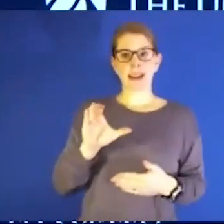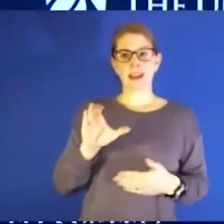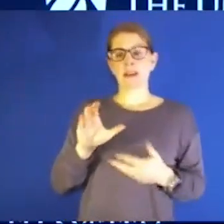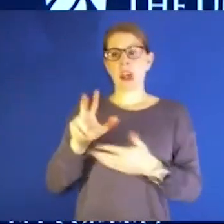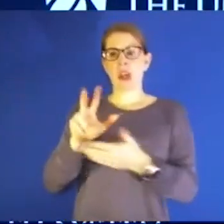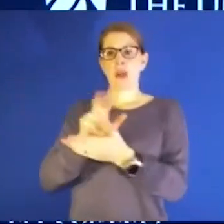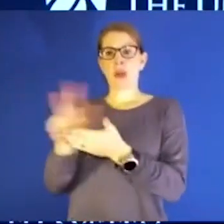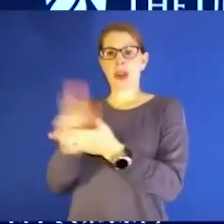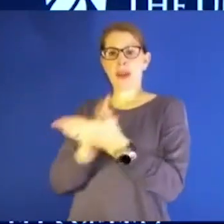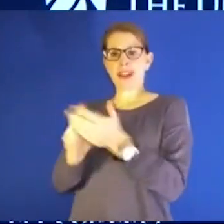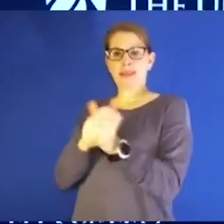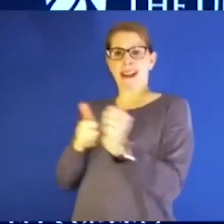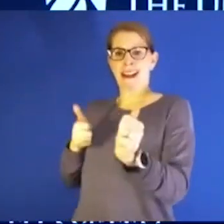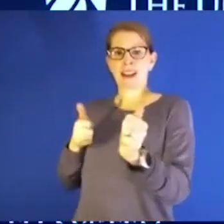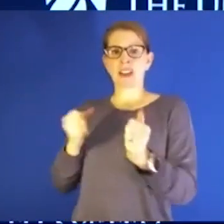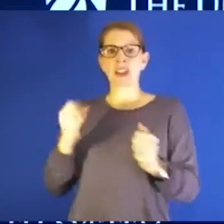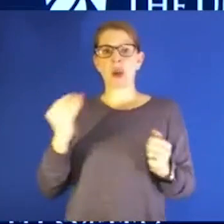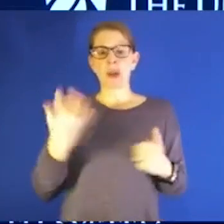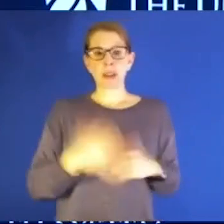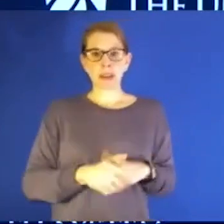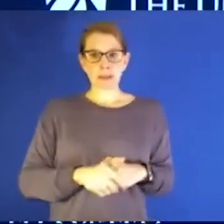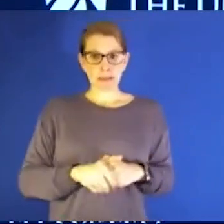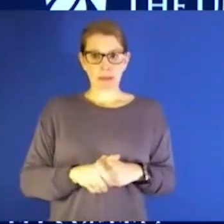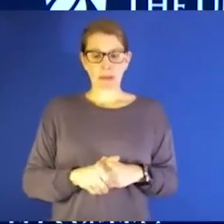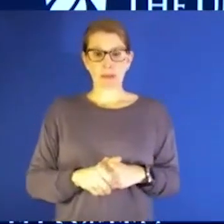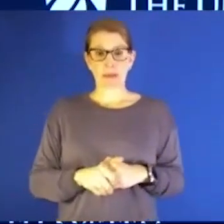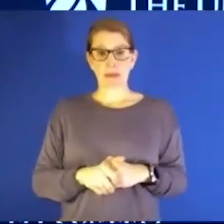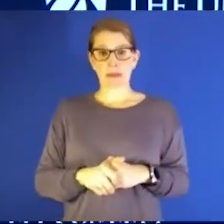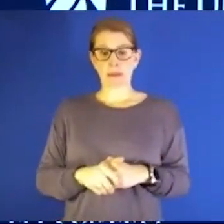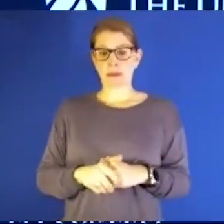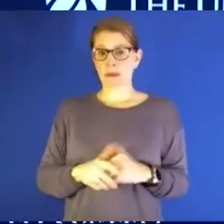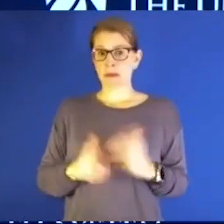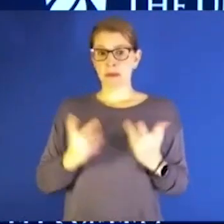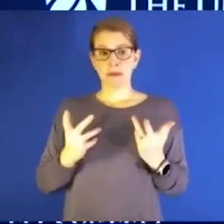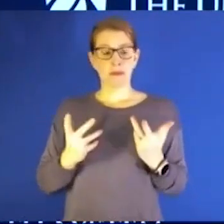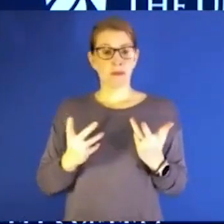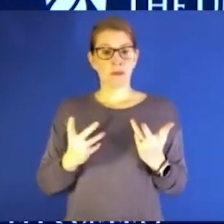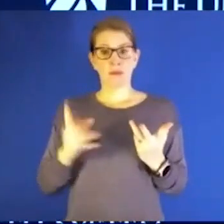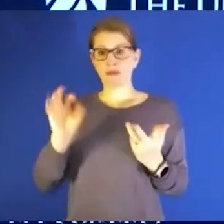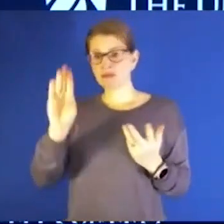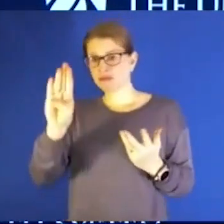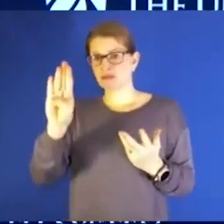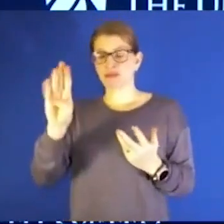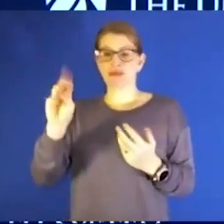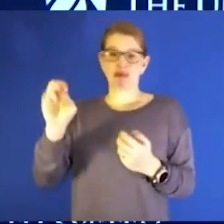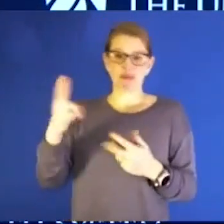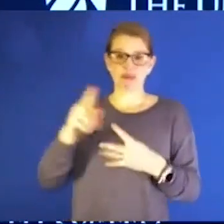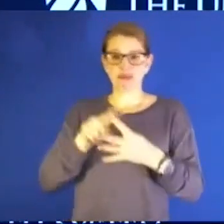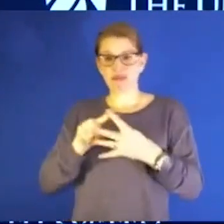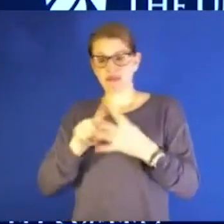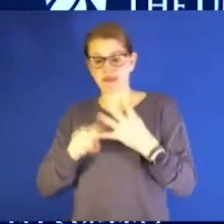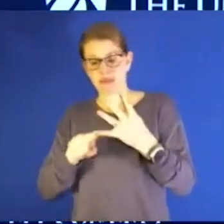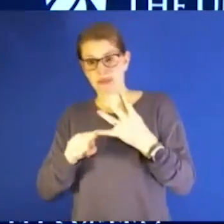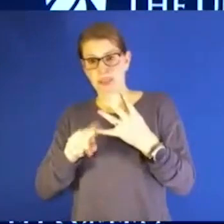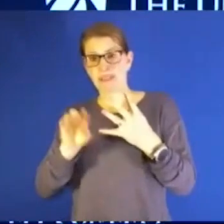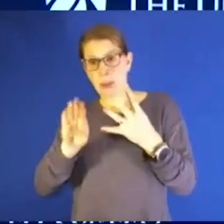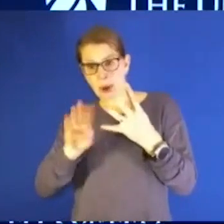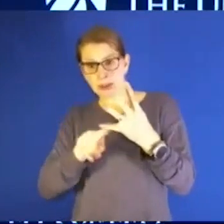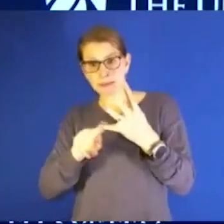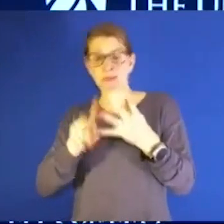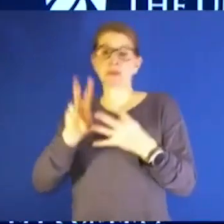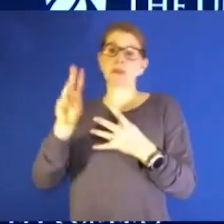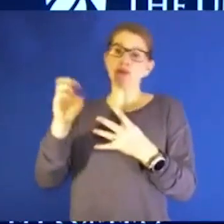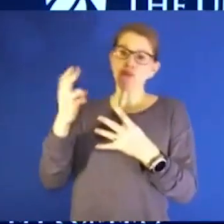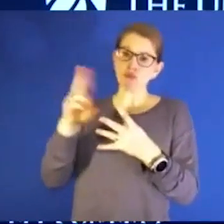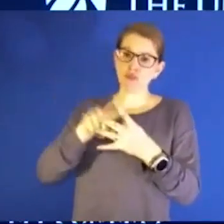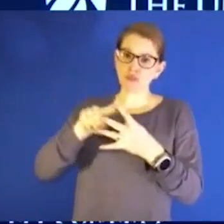I'm happy the school districts are keeping masks on for a little longer, or into late February, early March. I think that'll give us a real sense of where things are. We're going to need